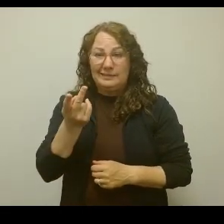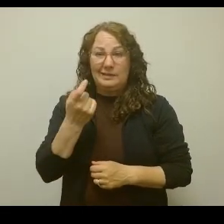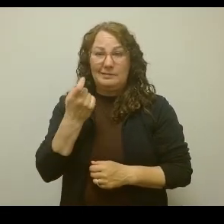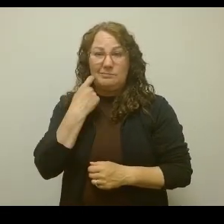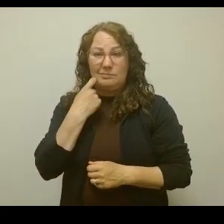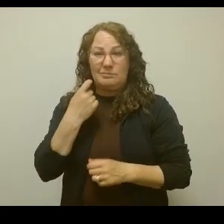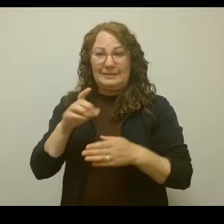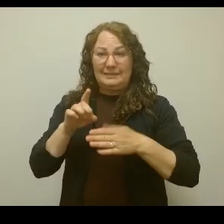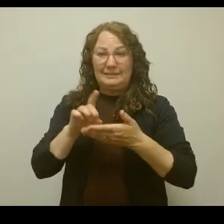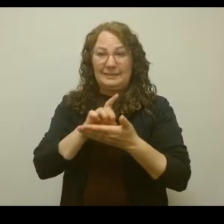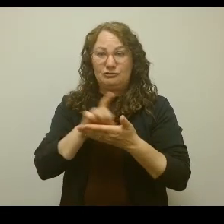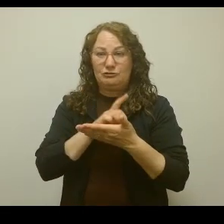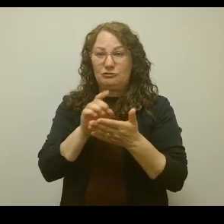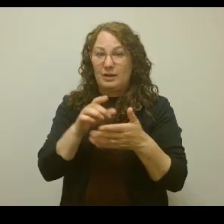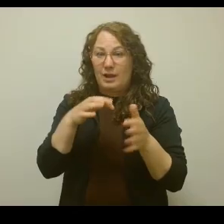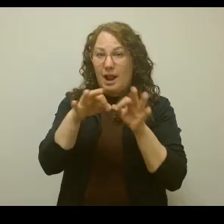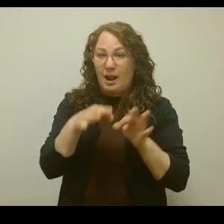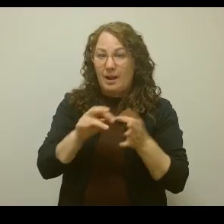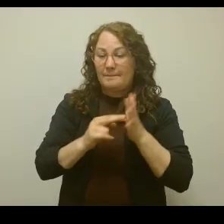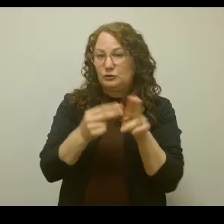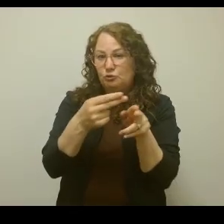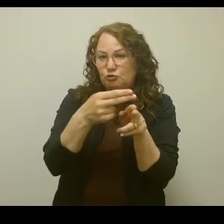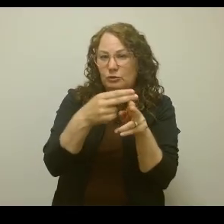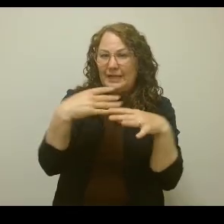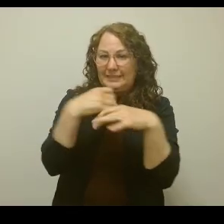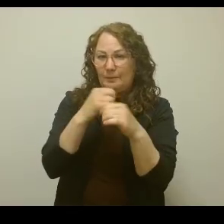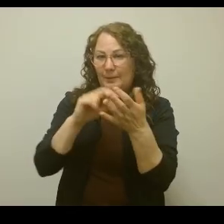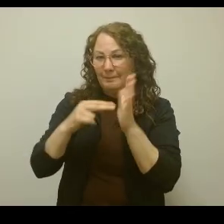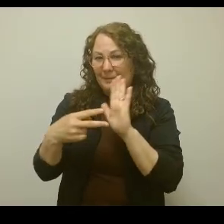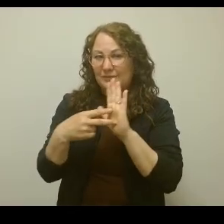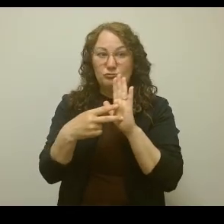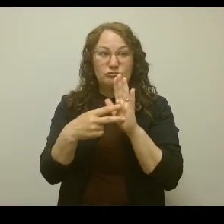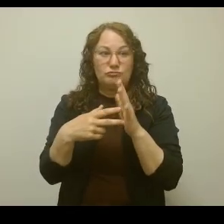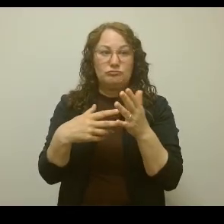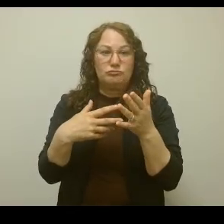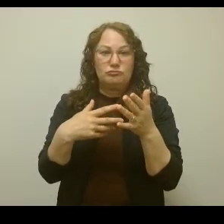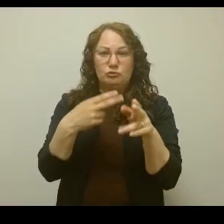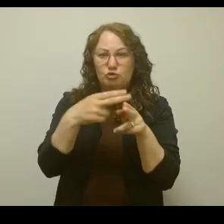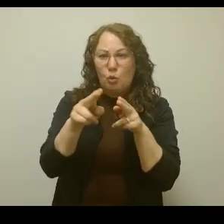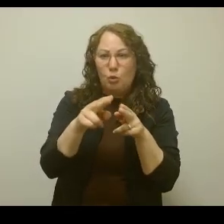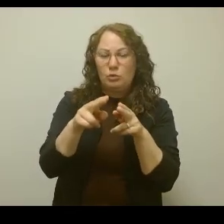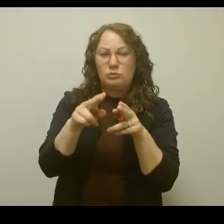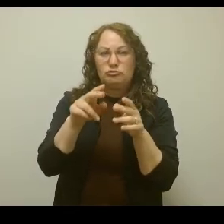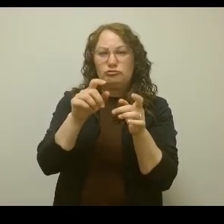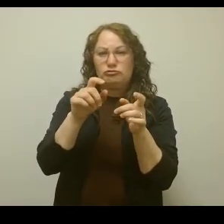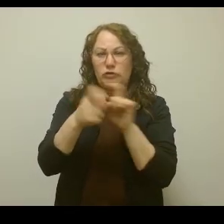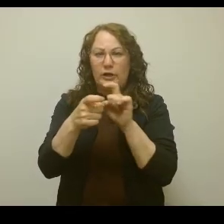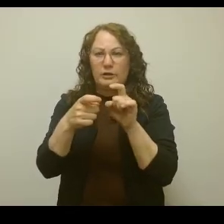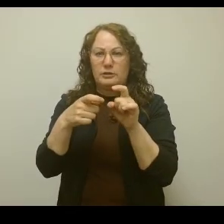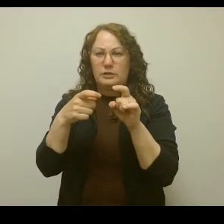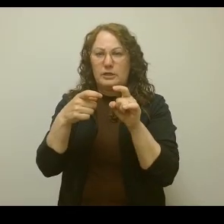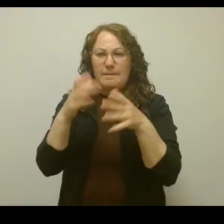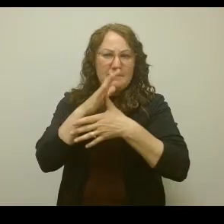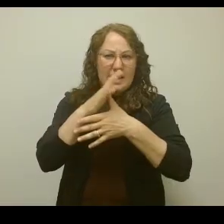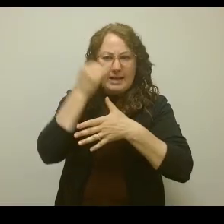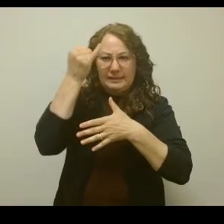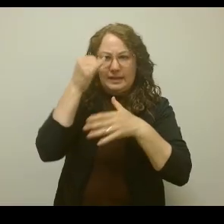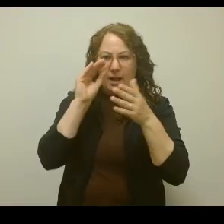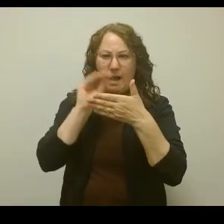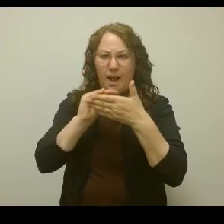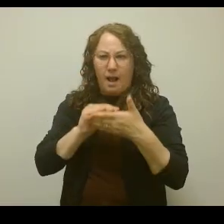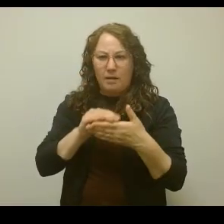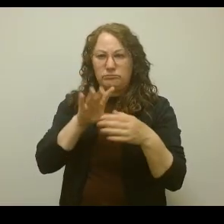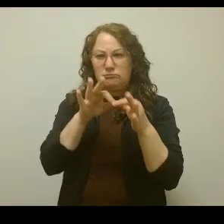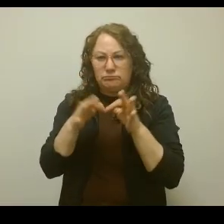earlier that a summary is a short restating of only the main idea